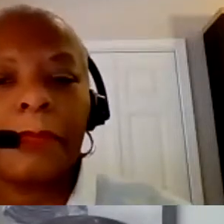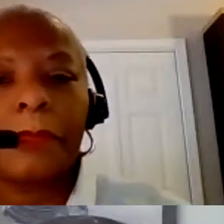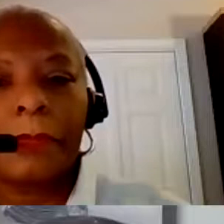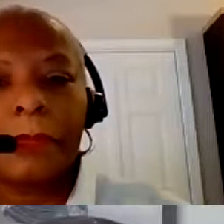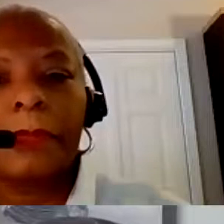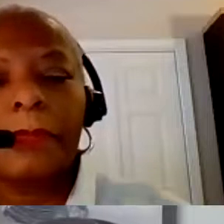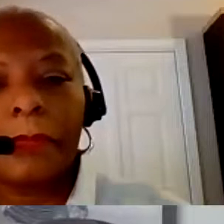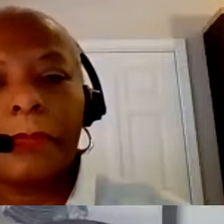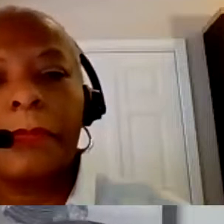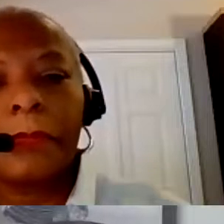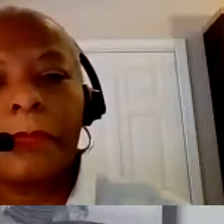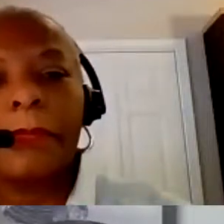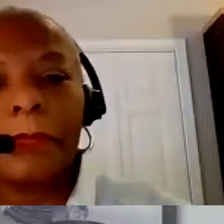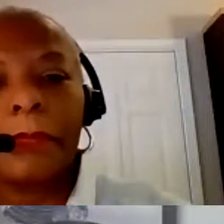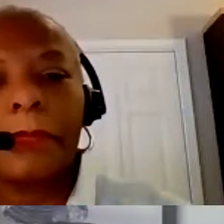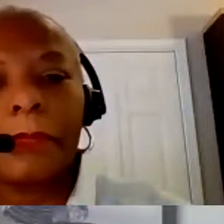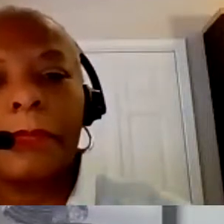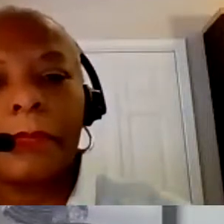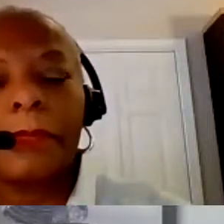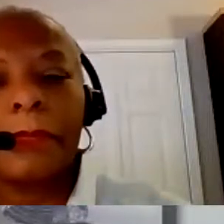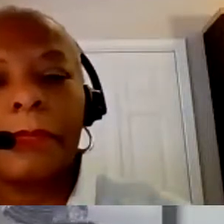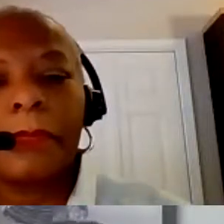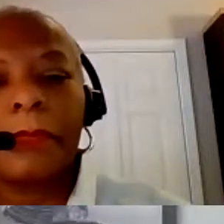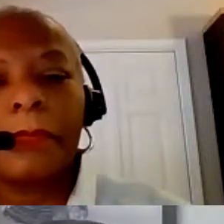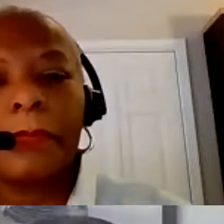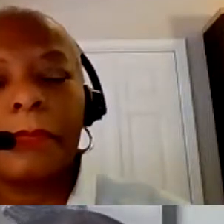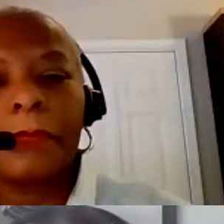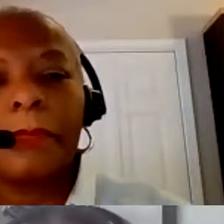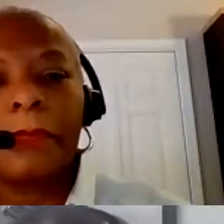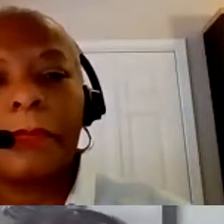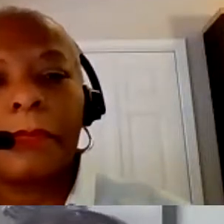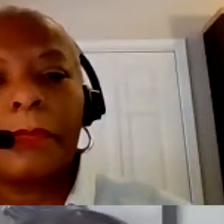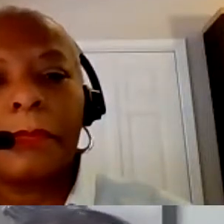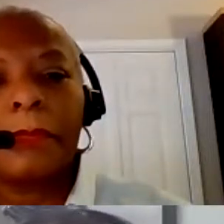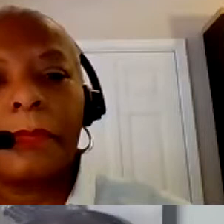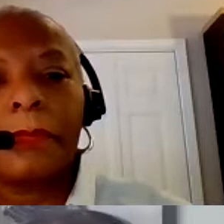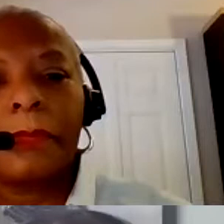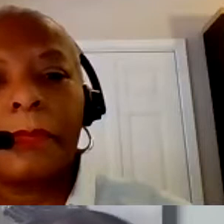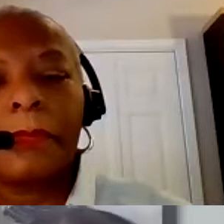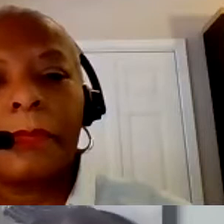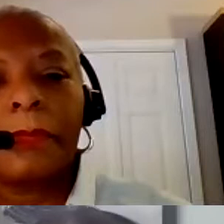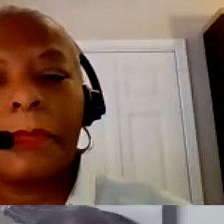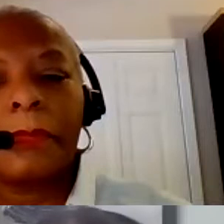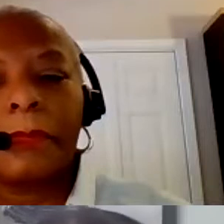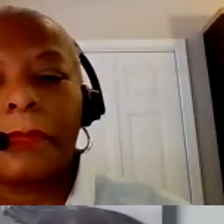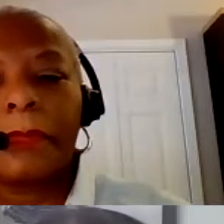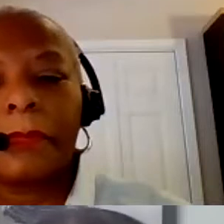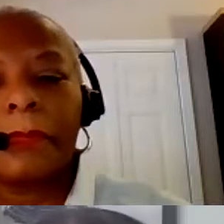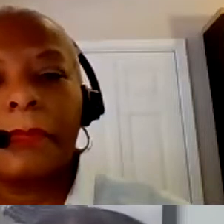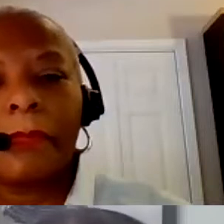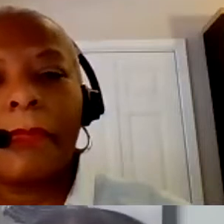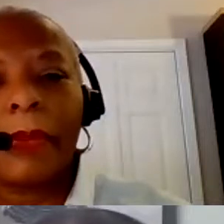benefit, somebody with a disability, we strongly encourage. Somebody, please encourage them to